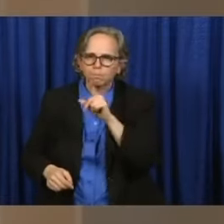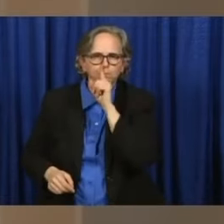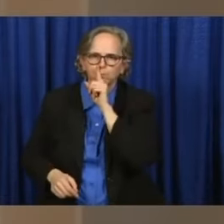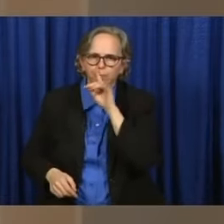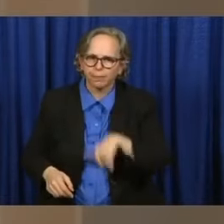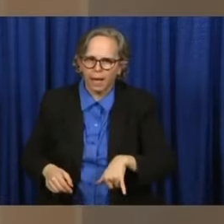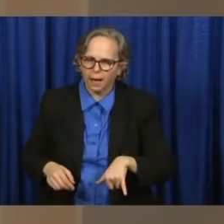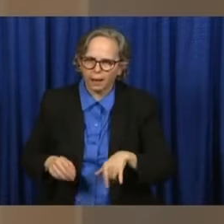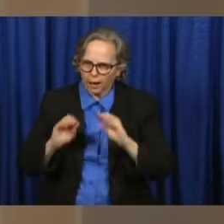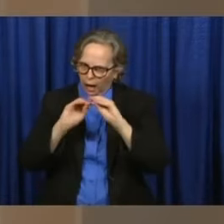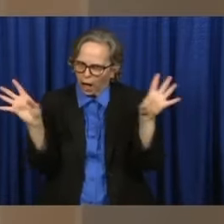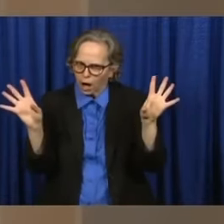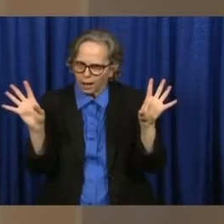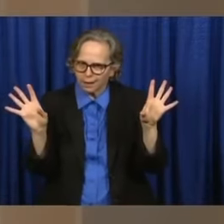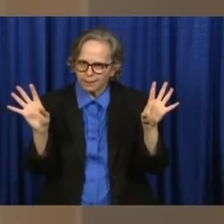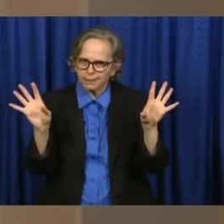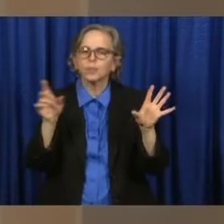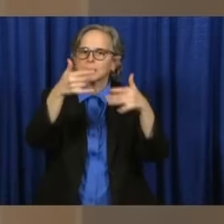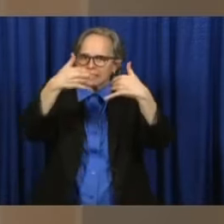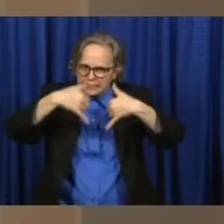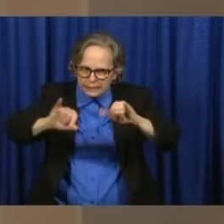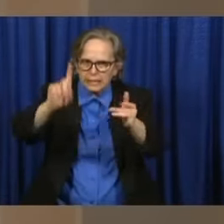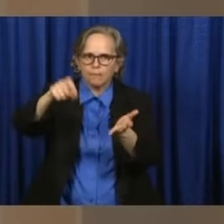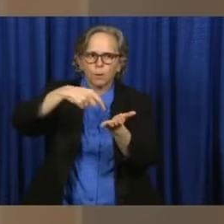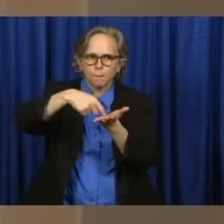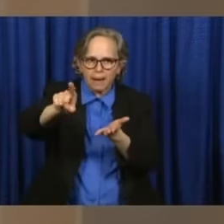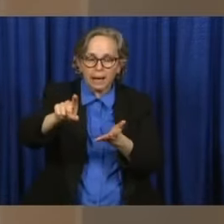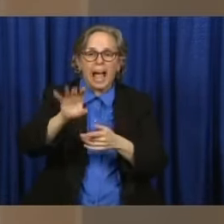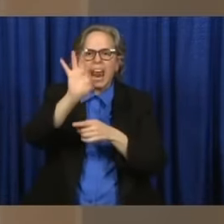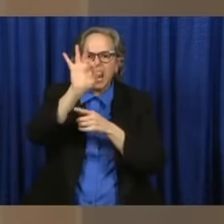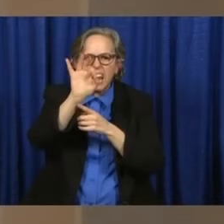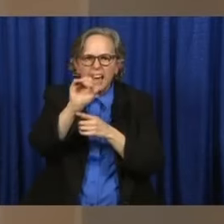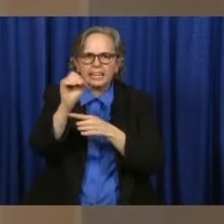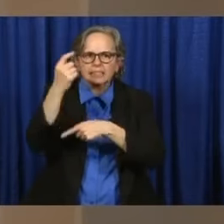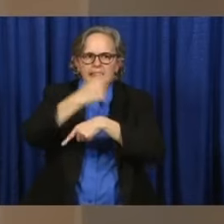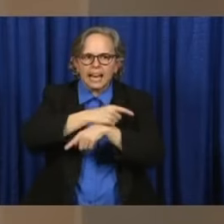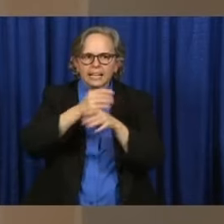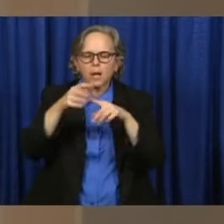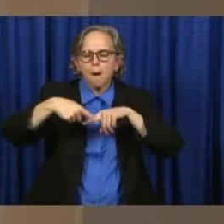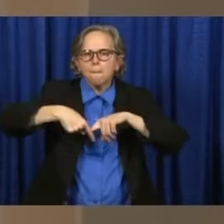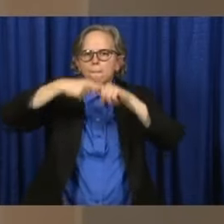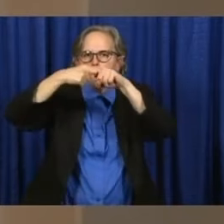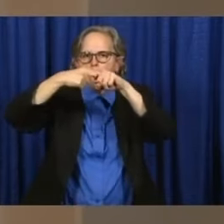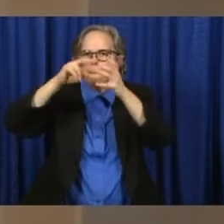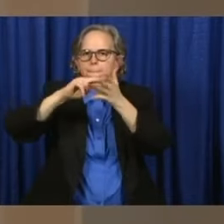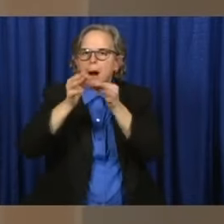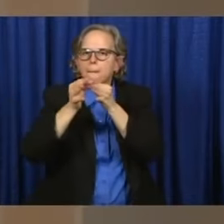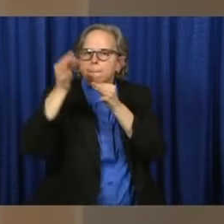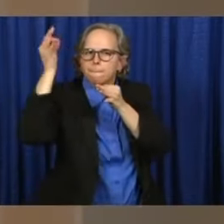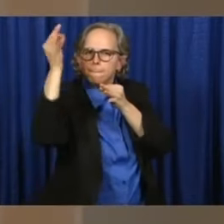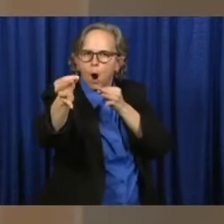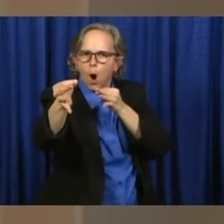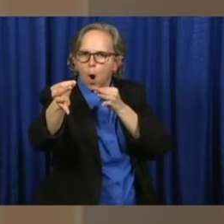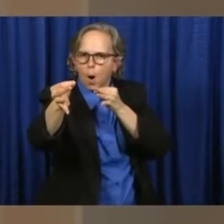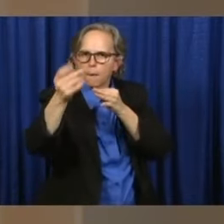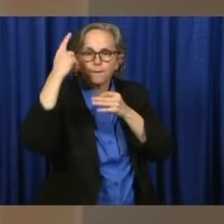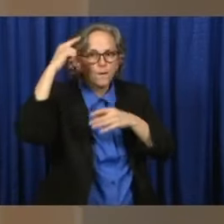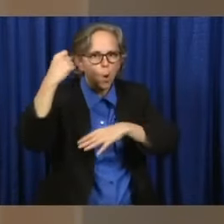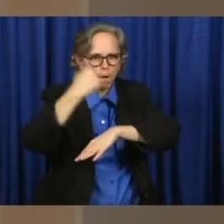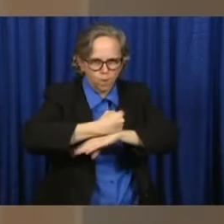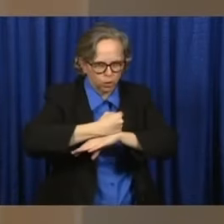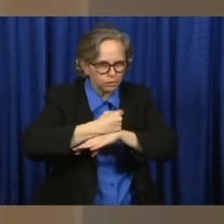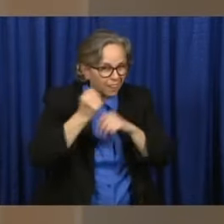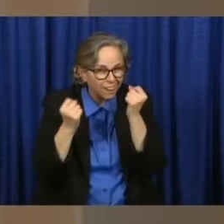it really says is that we're hitting a 90-day pause on foreclosures, and that if you find yourself, due